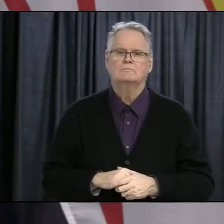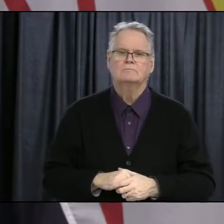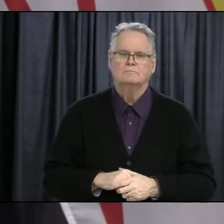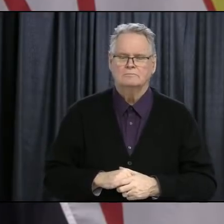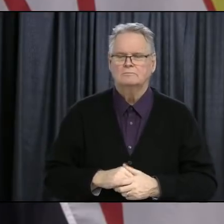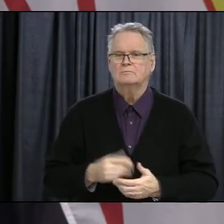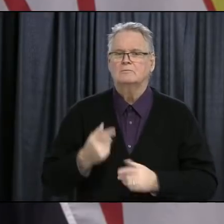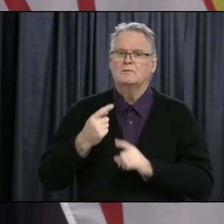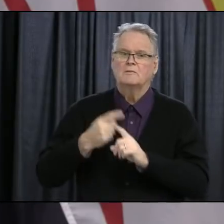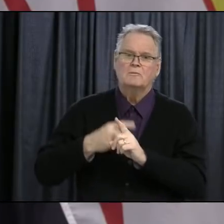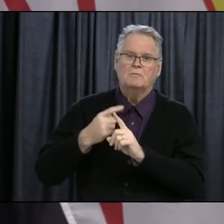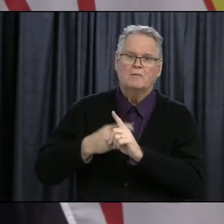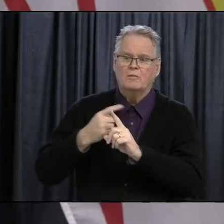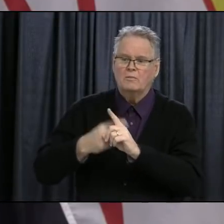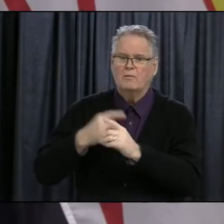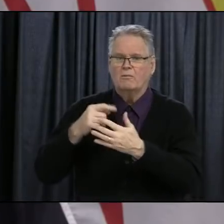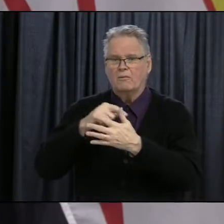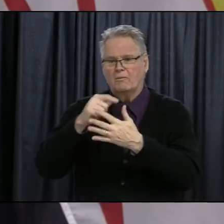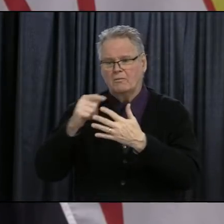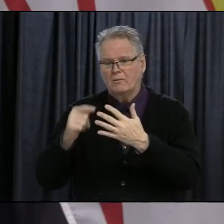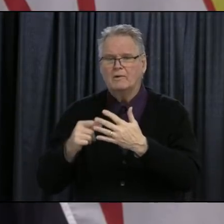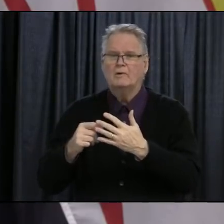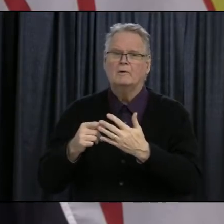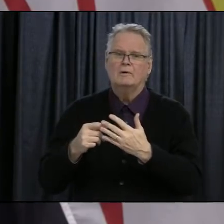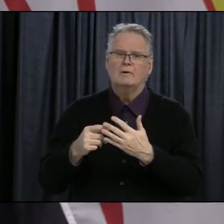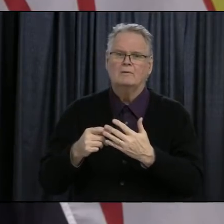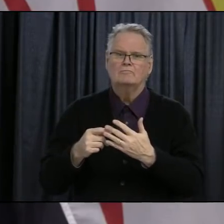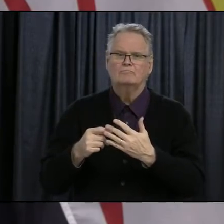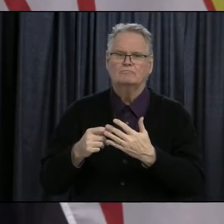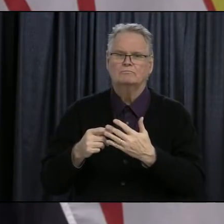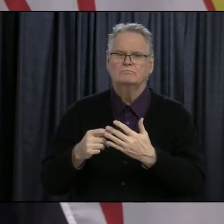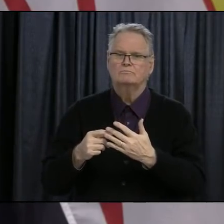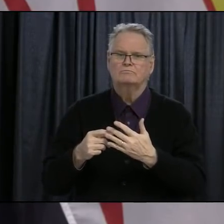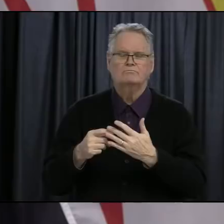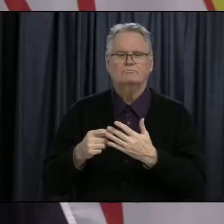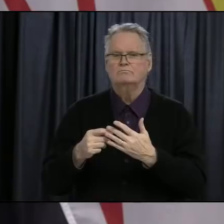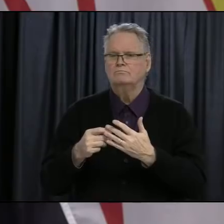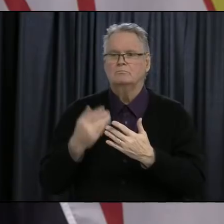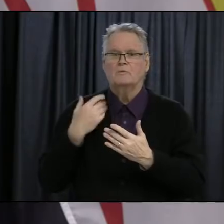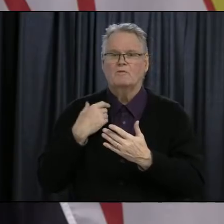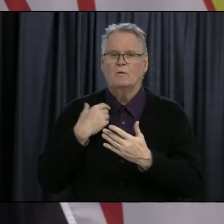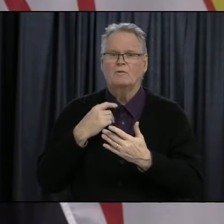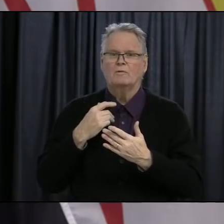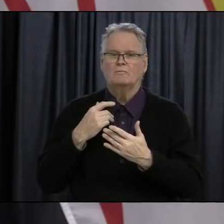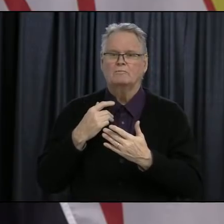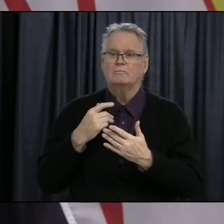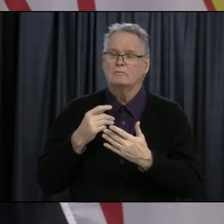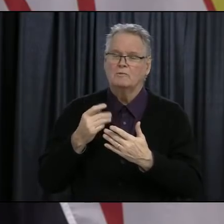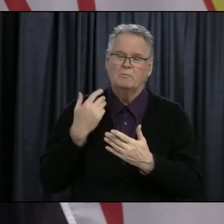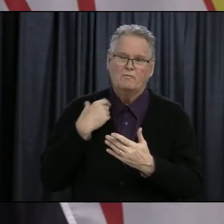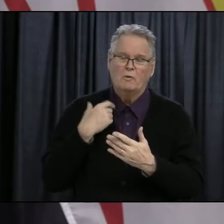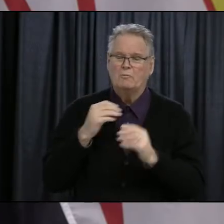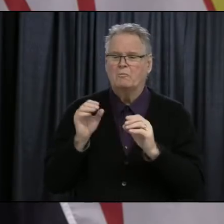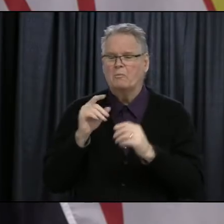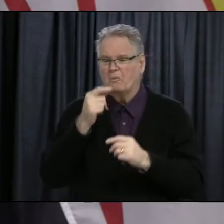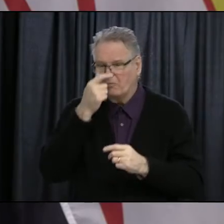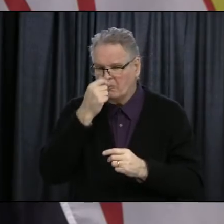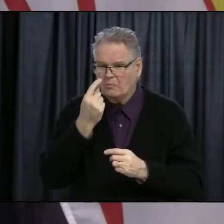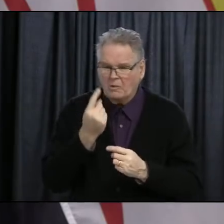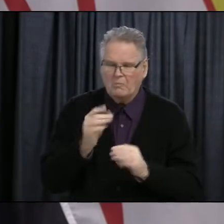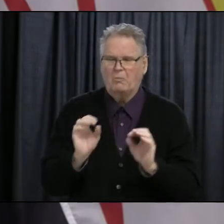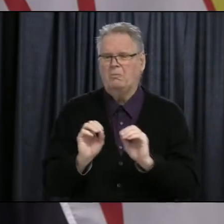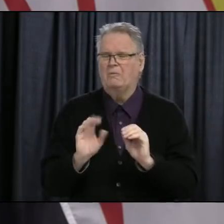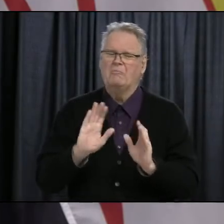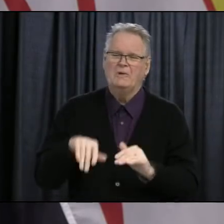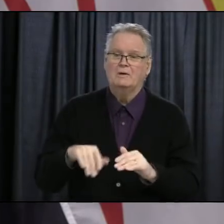know, anytime anyone has a symptom that could be associated with COVID, we certainly would want them to stay at home to fill